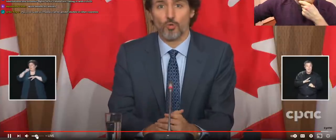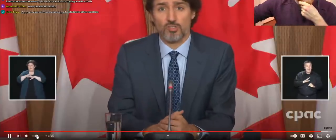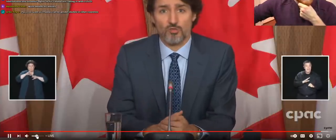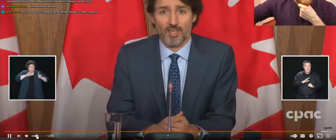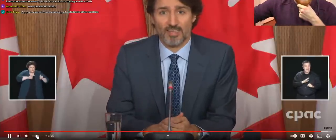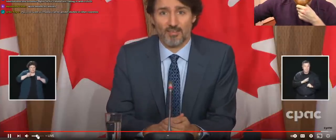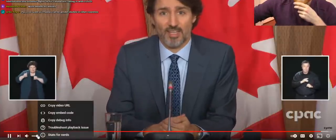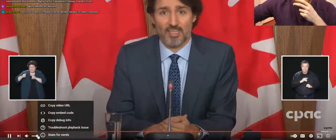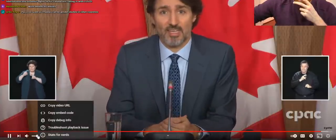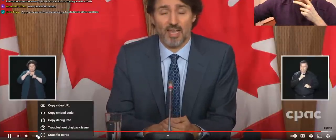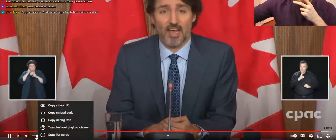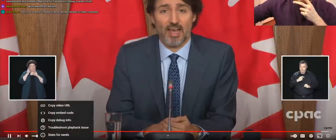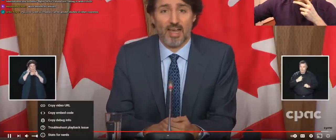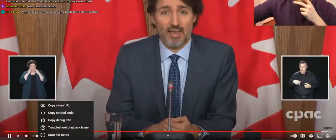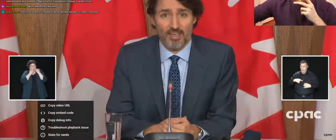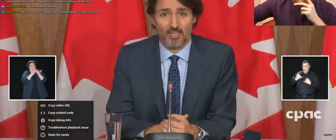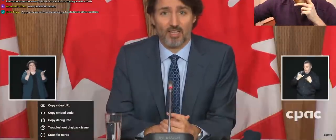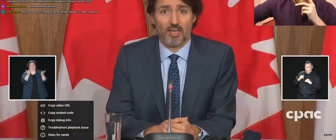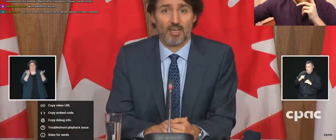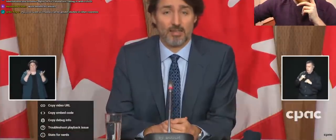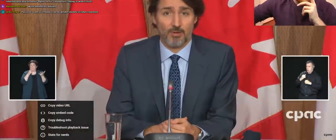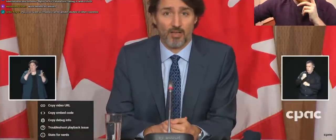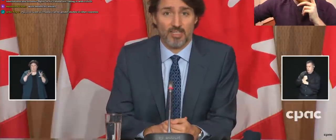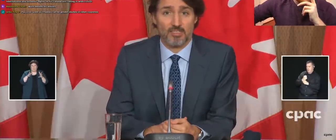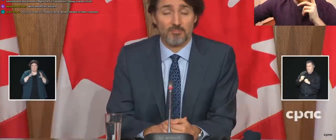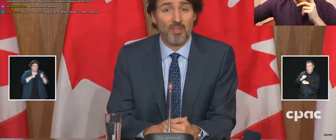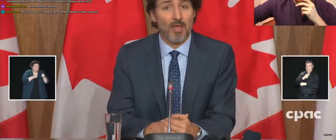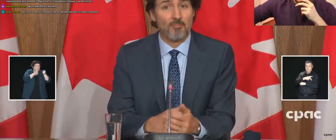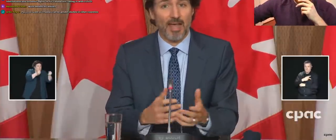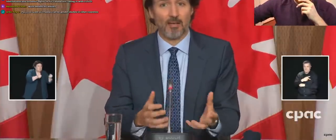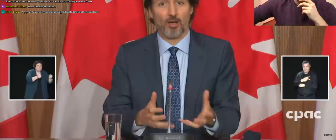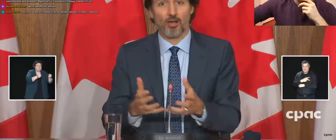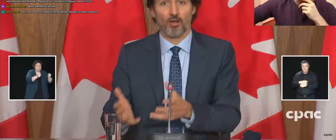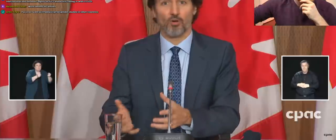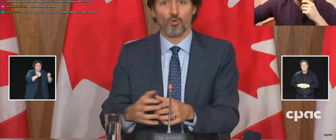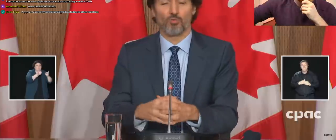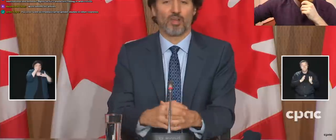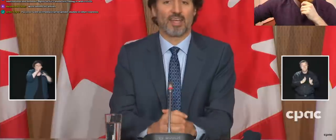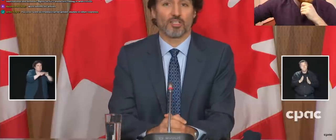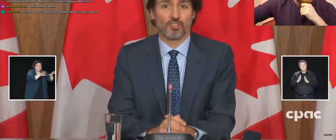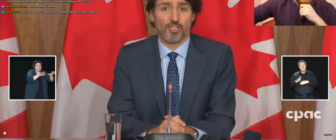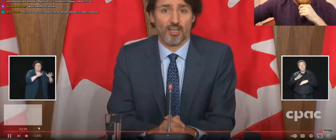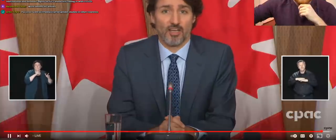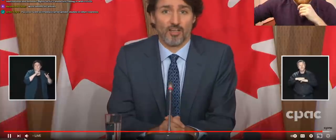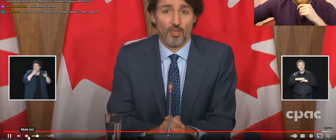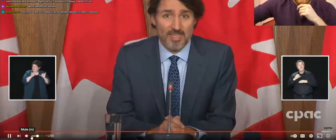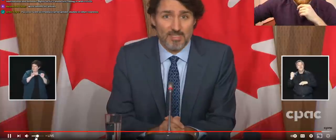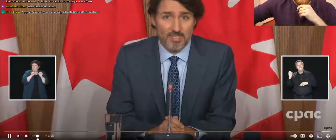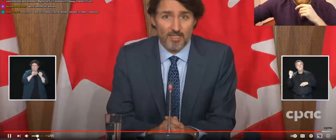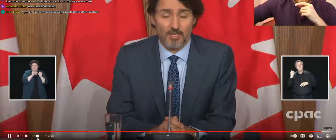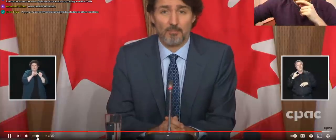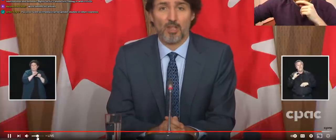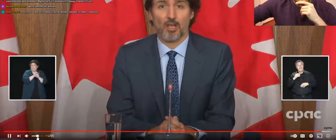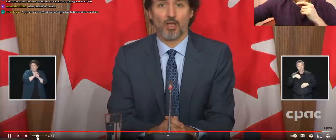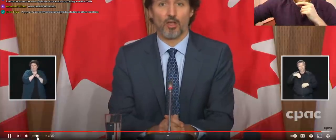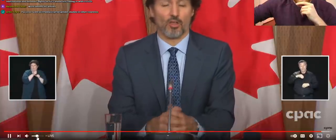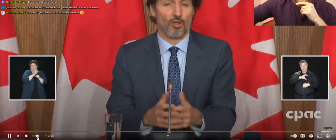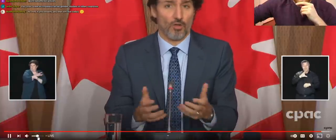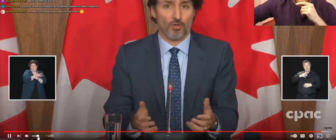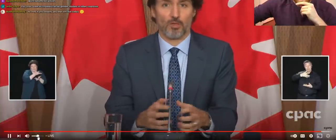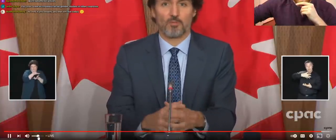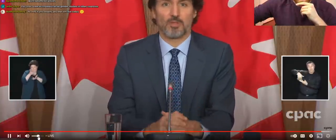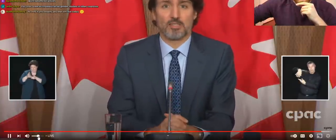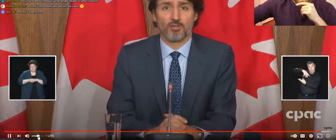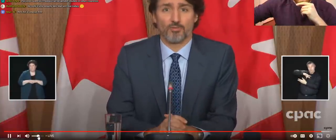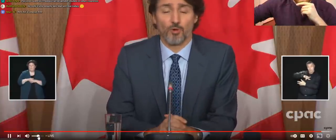sûr continuer à travailler avec les provinces. Par rapport aux voyages domestiques,